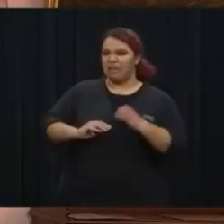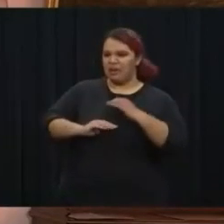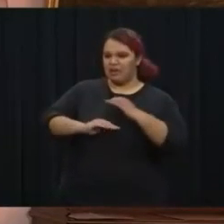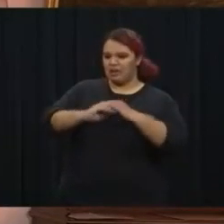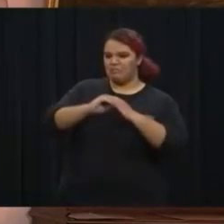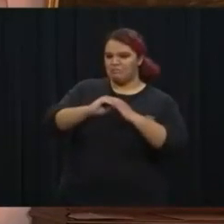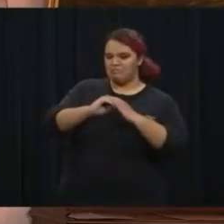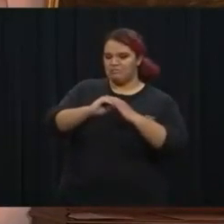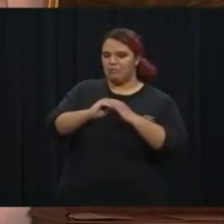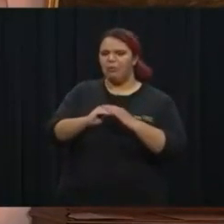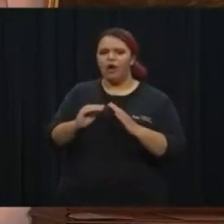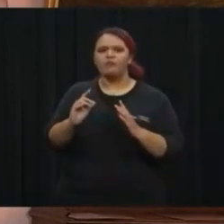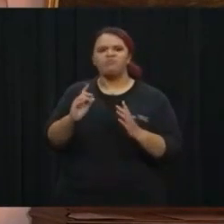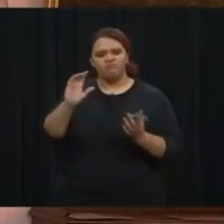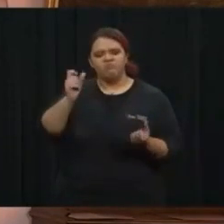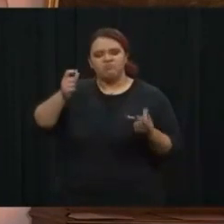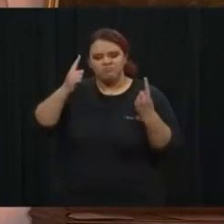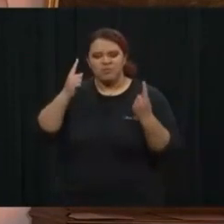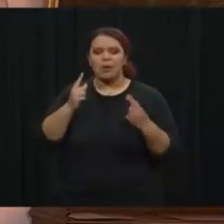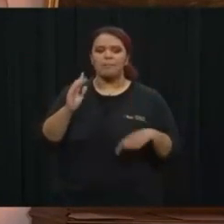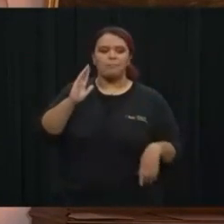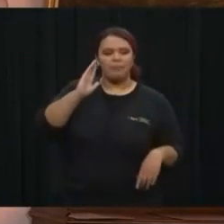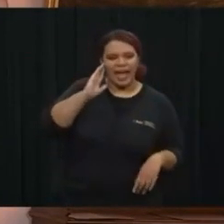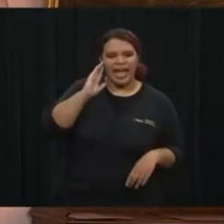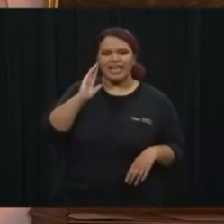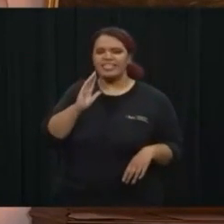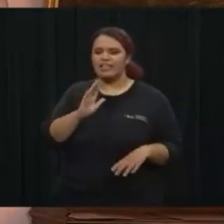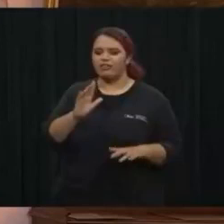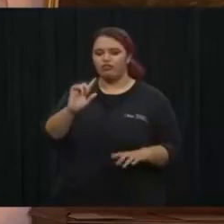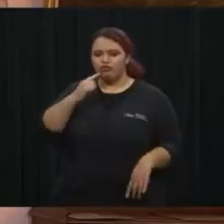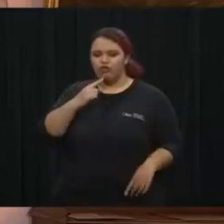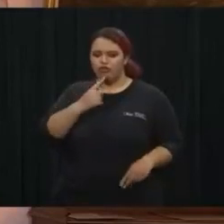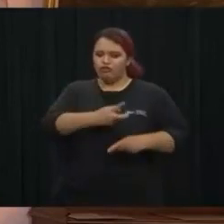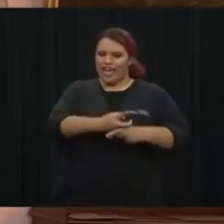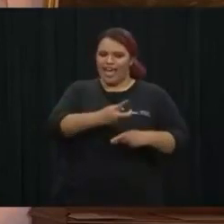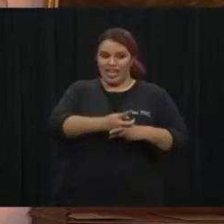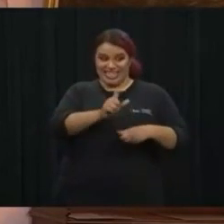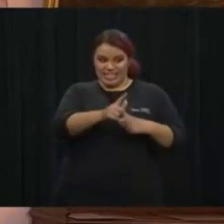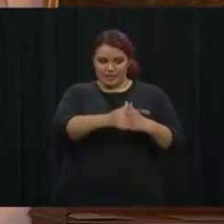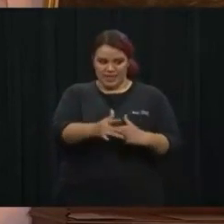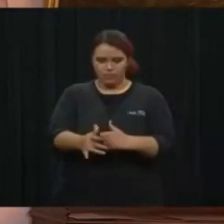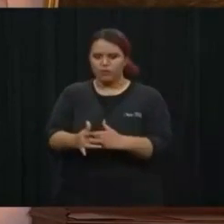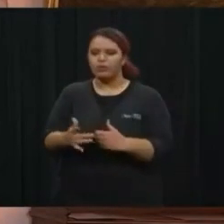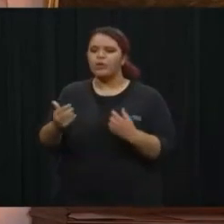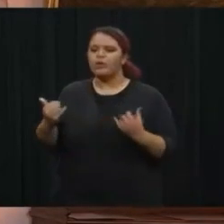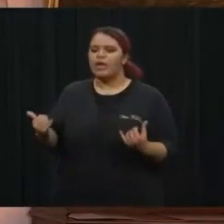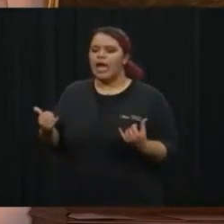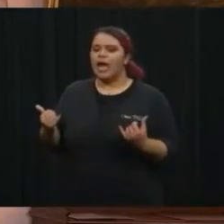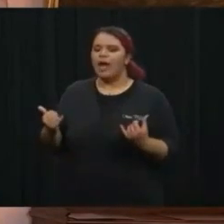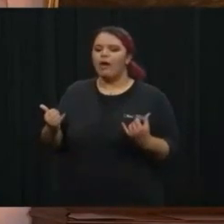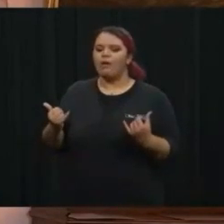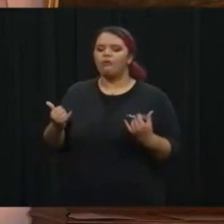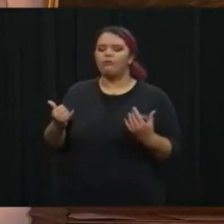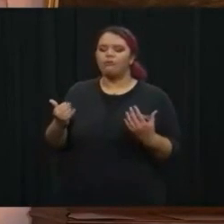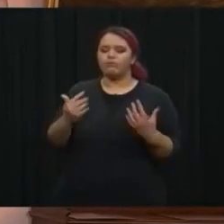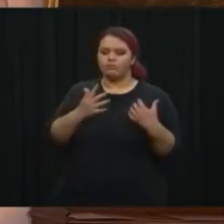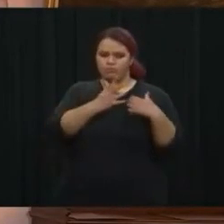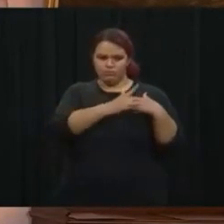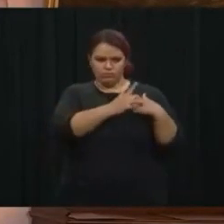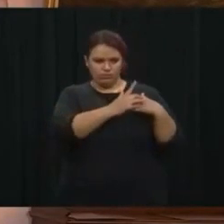putting flags up, and we've got a number of these pictures that have been posted. And I would just encourage you, everyone watching